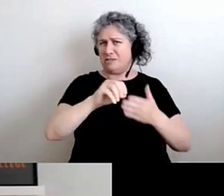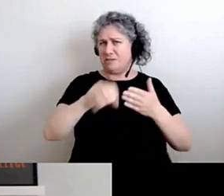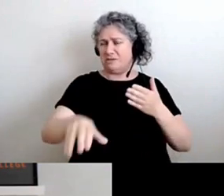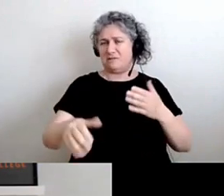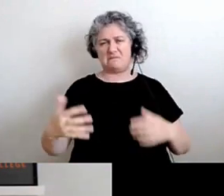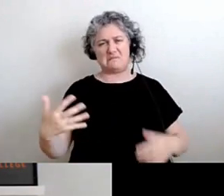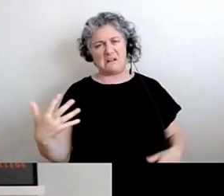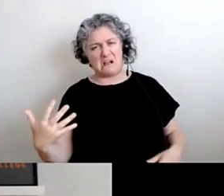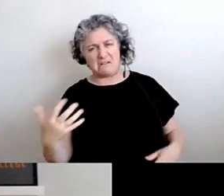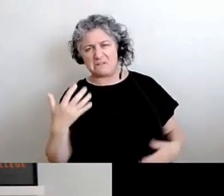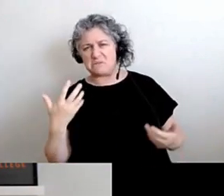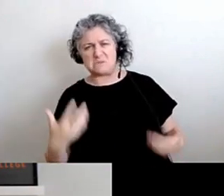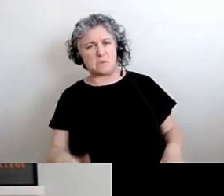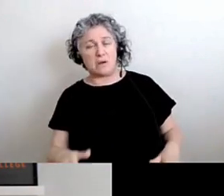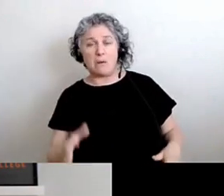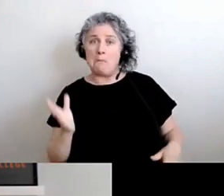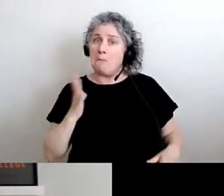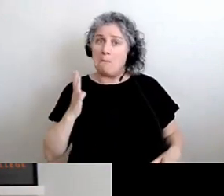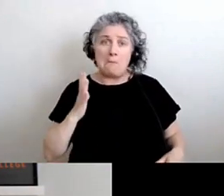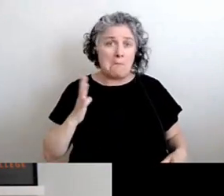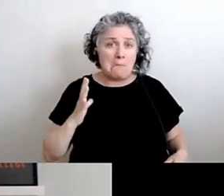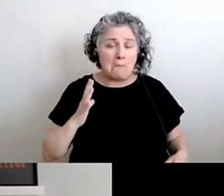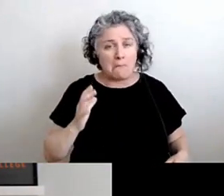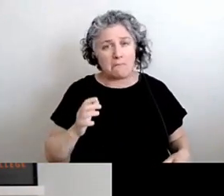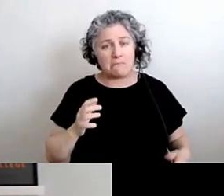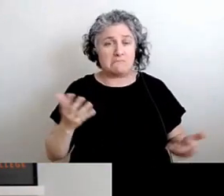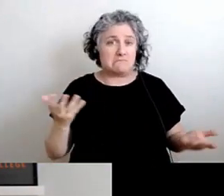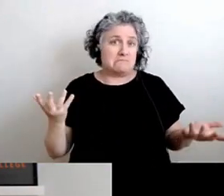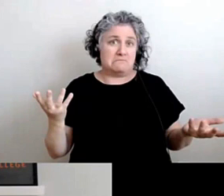say that they don't want to participate.